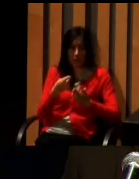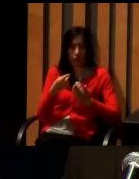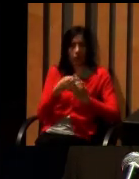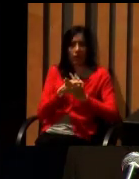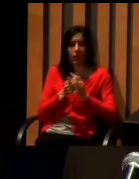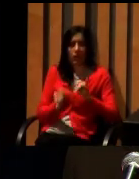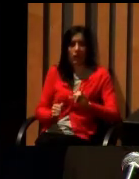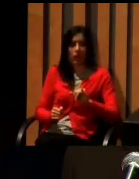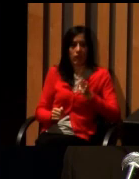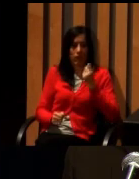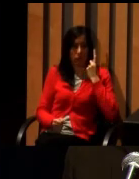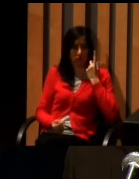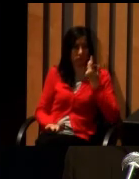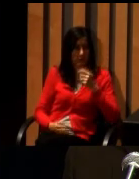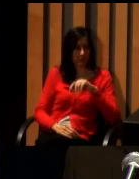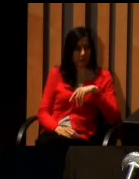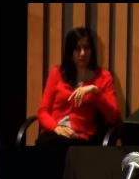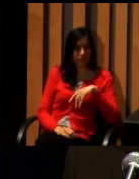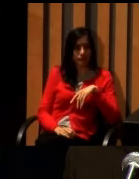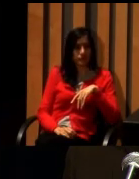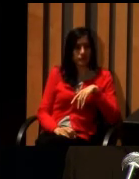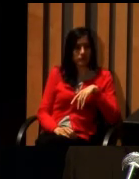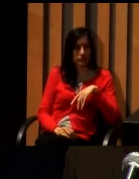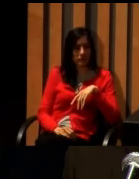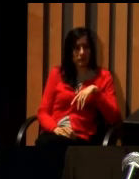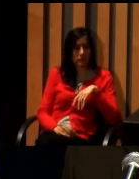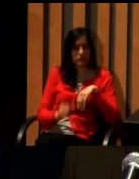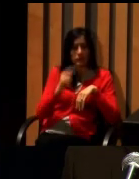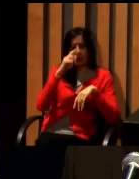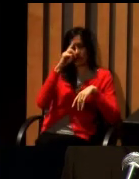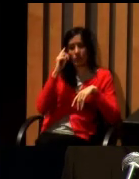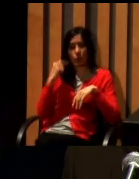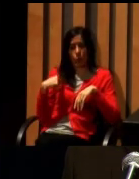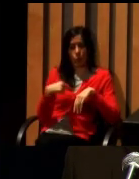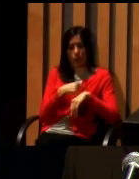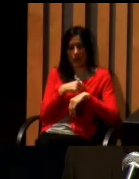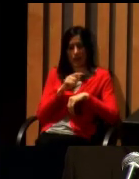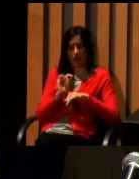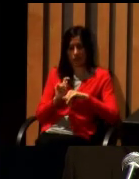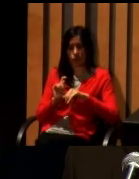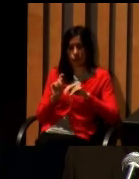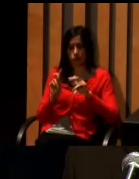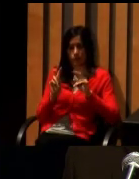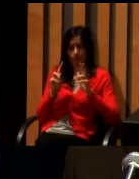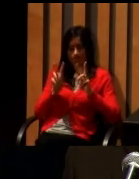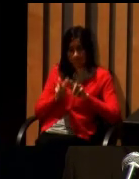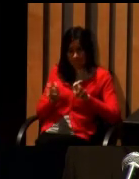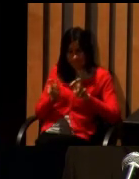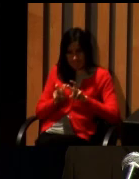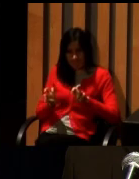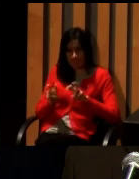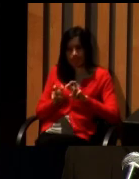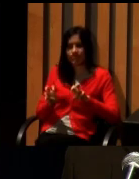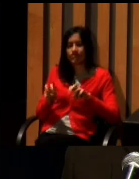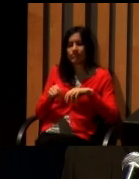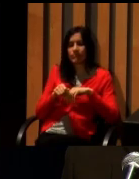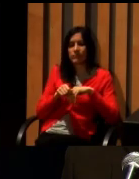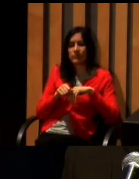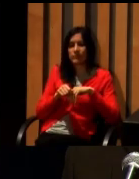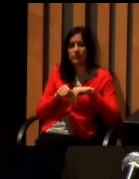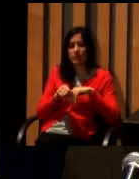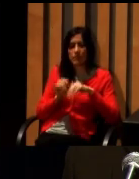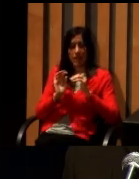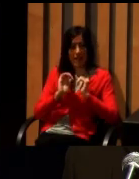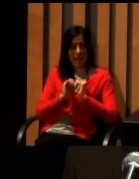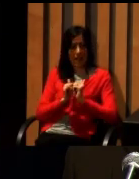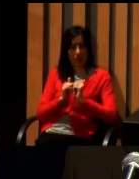And we're called to do a full reassessment of how we speak as a people, because